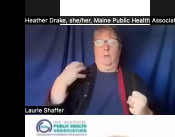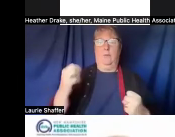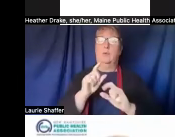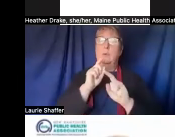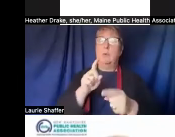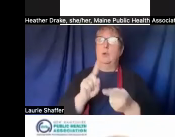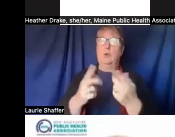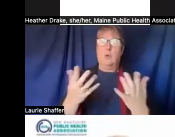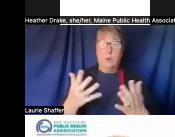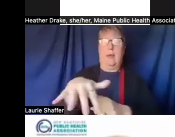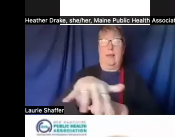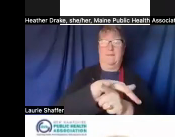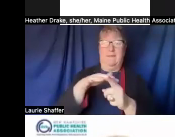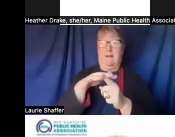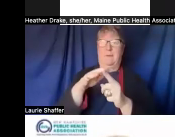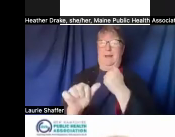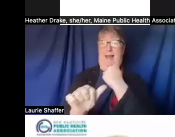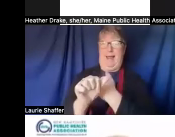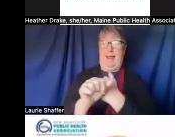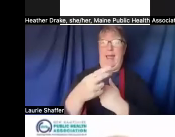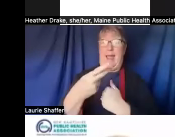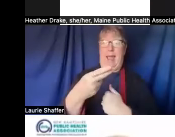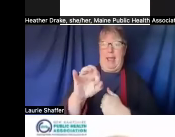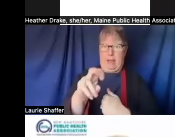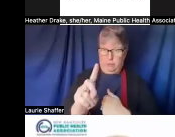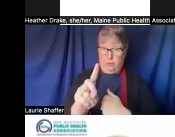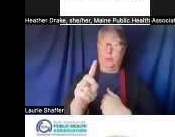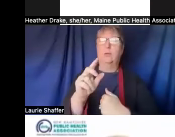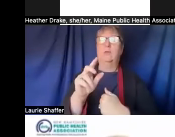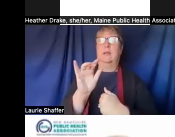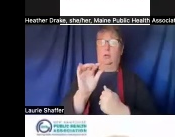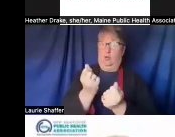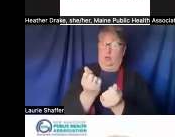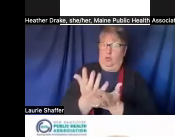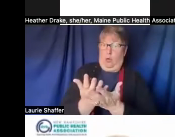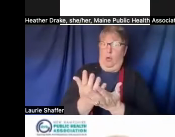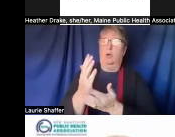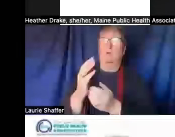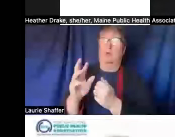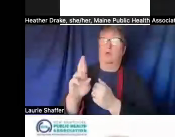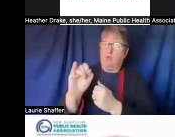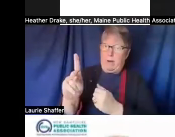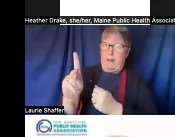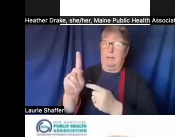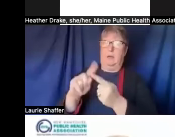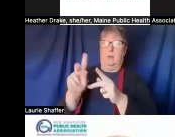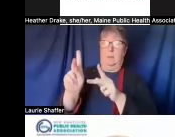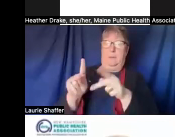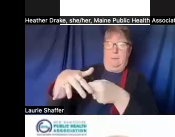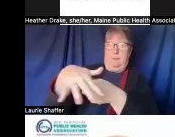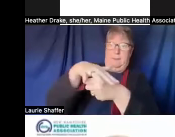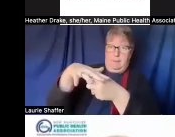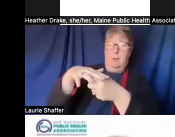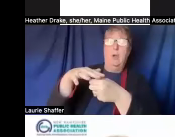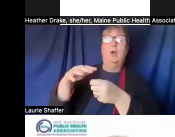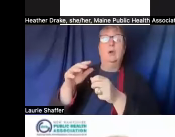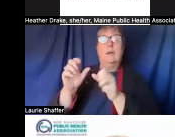impact the quality of life of the resident that's dealing with that issue, but these hazards also have the ability to impact the community around